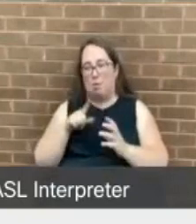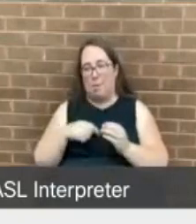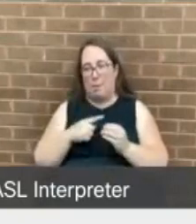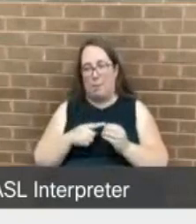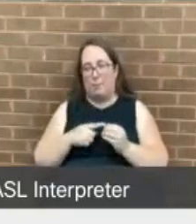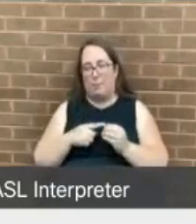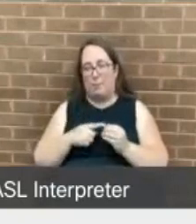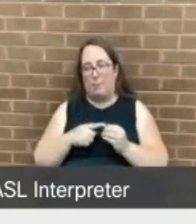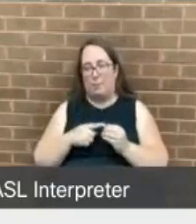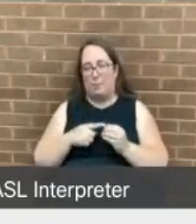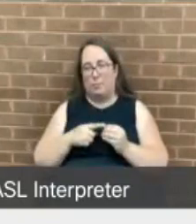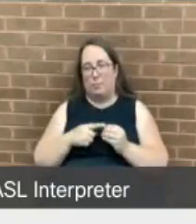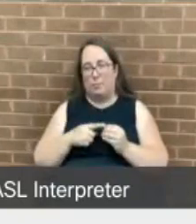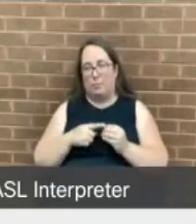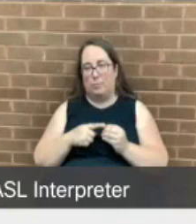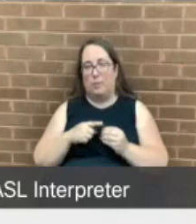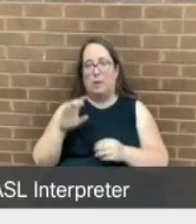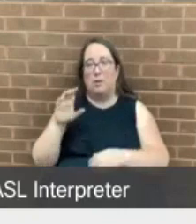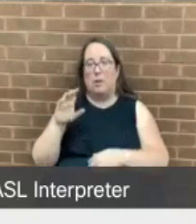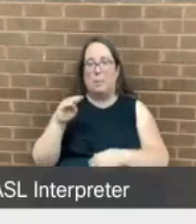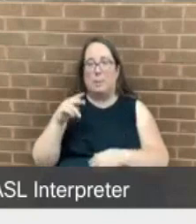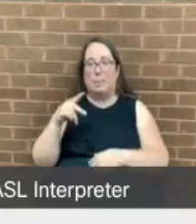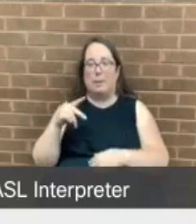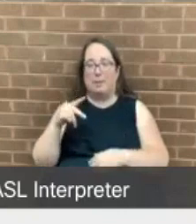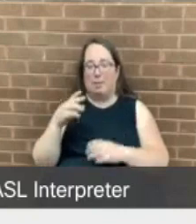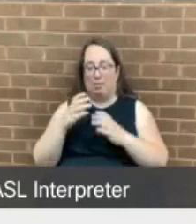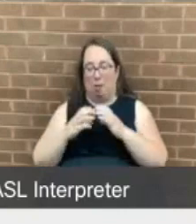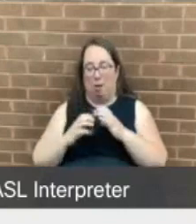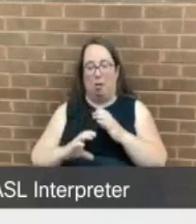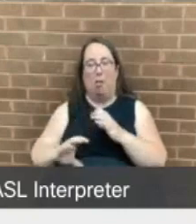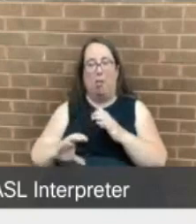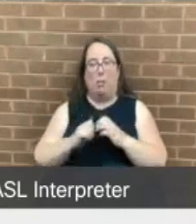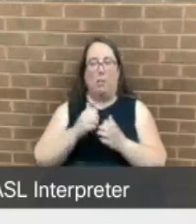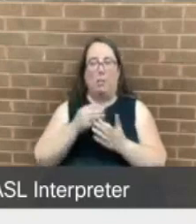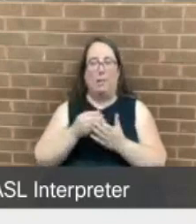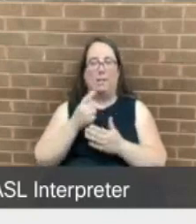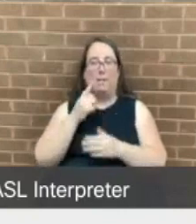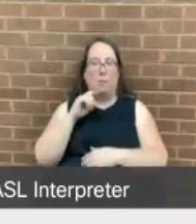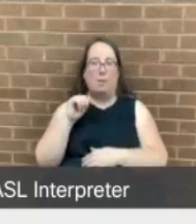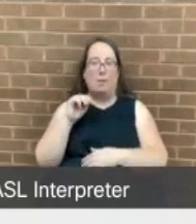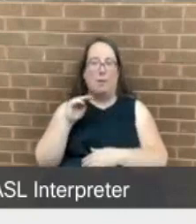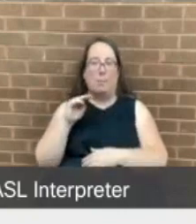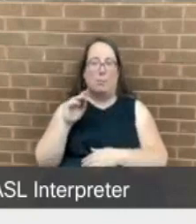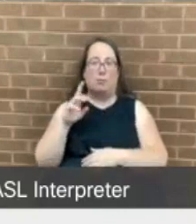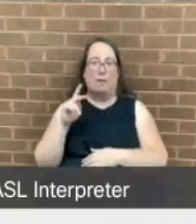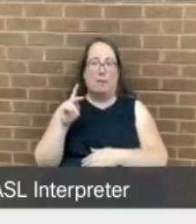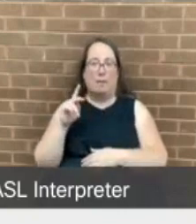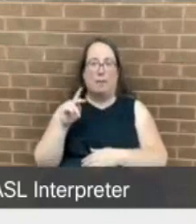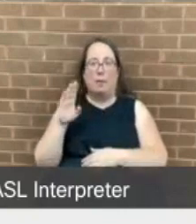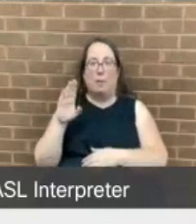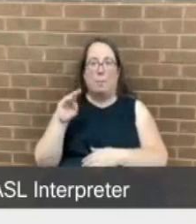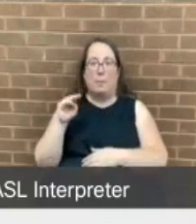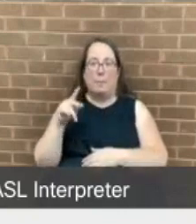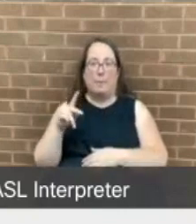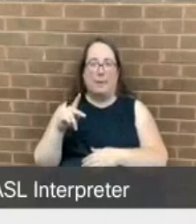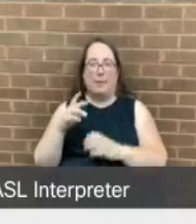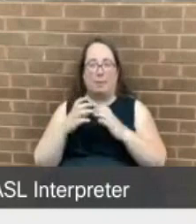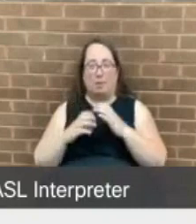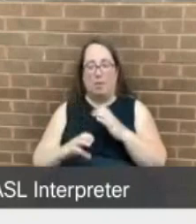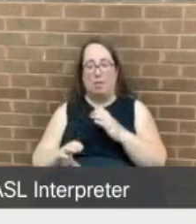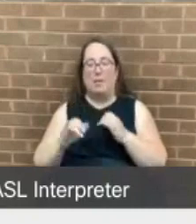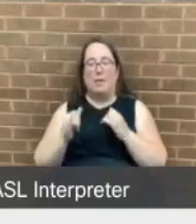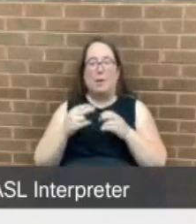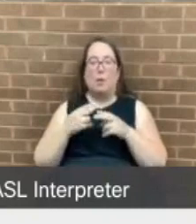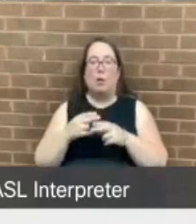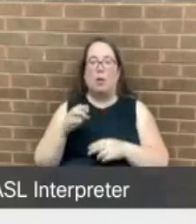there is the BMP tunnel with the money flowing towards Amtrak. And so the BMP tunnel, it's now named the